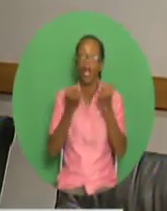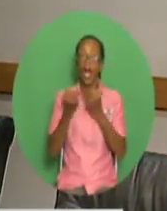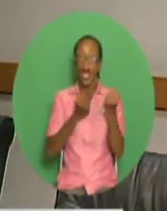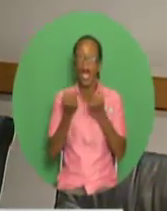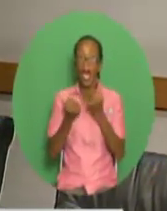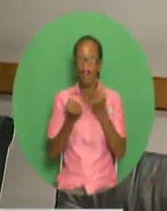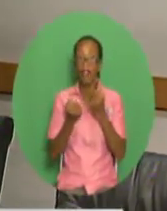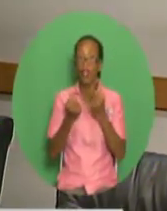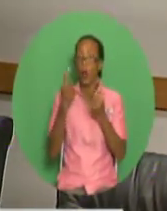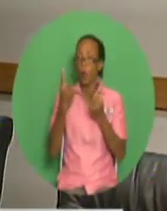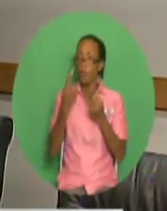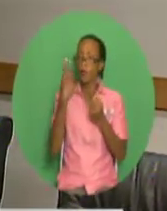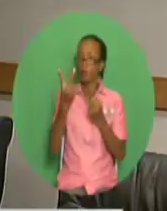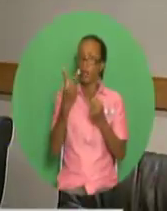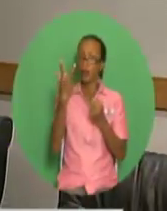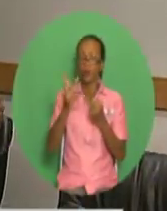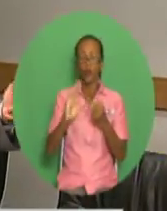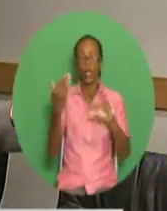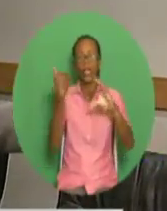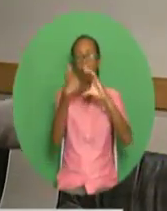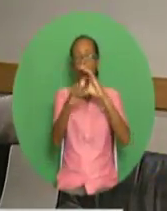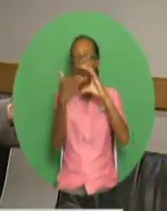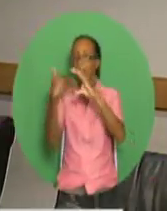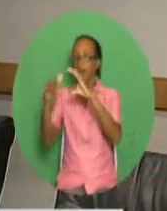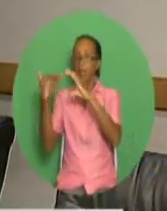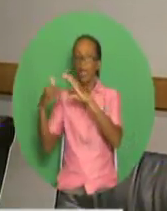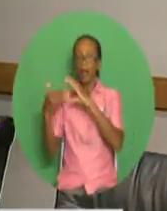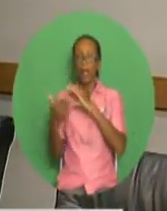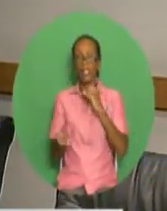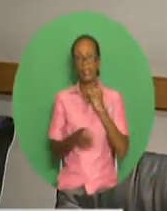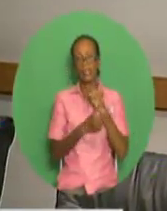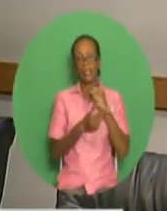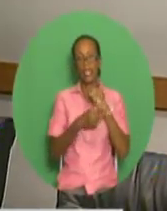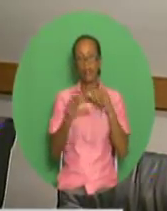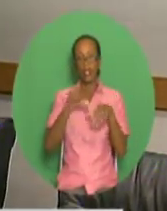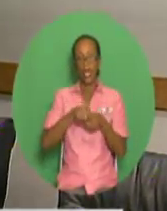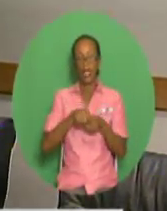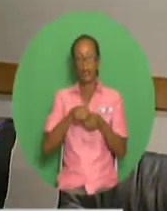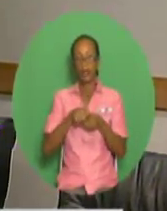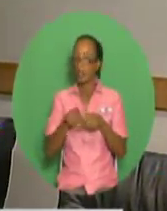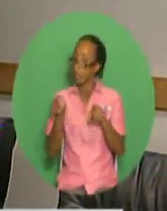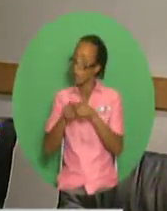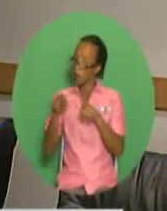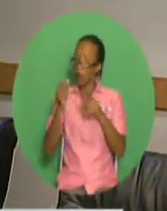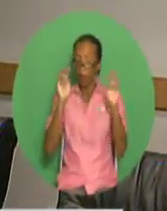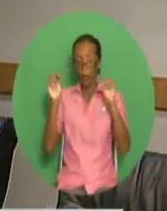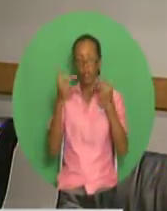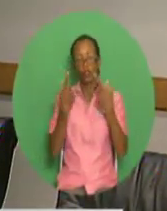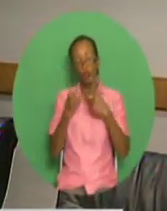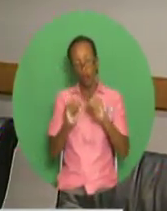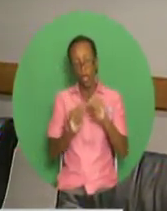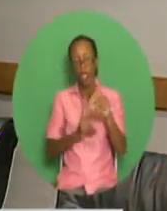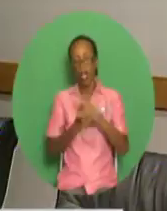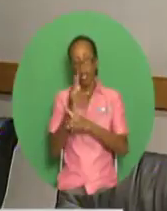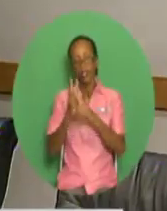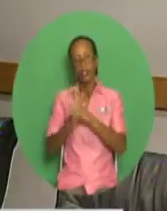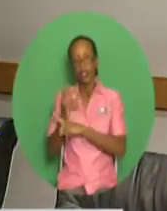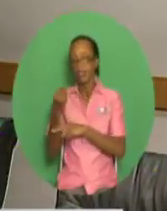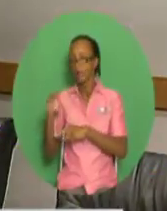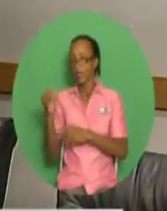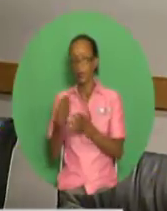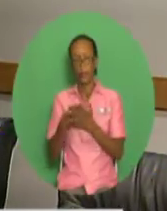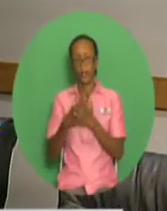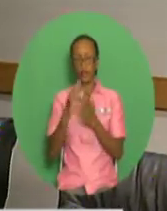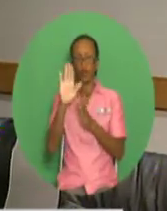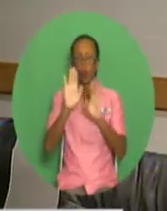cut down on that with paperless and so on. And I'm sure the other members and the ministers are doing the same to try and cut costs at the ministry. So these